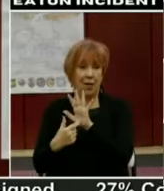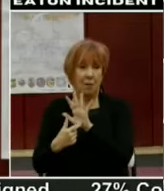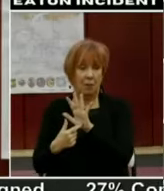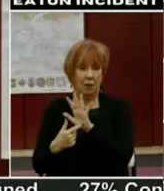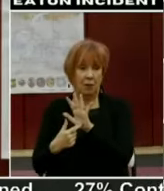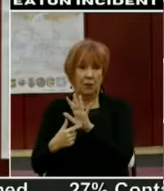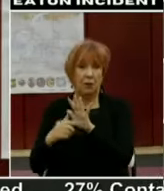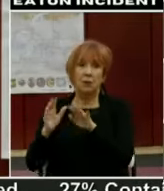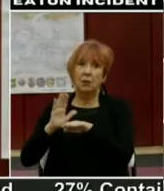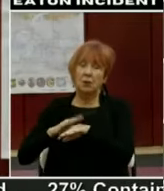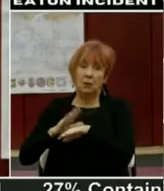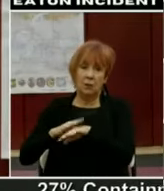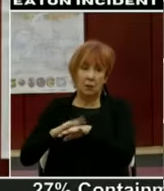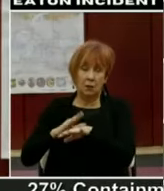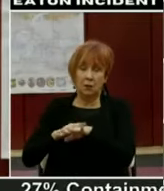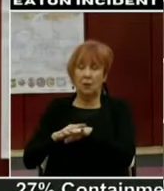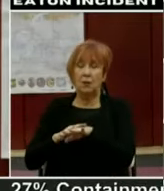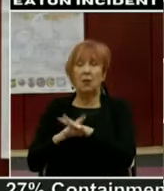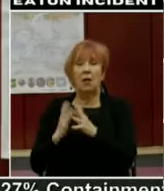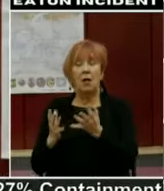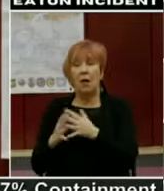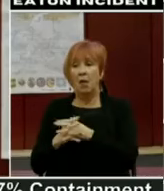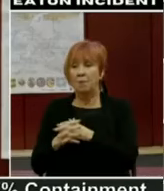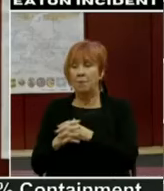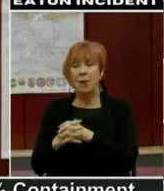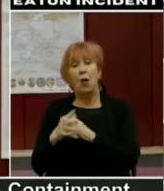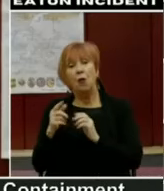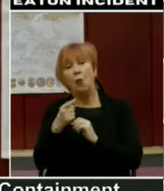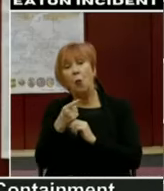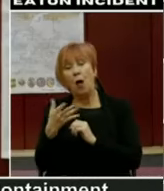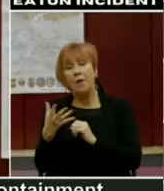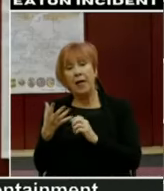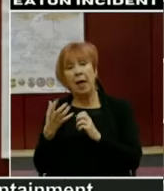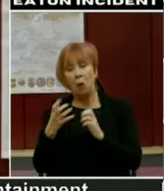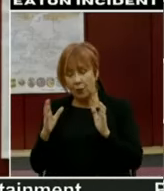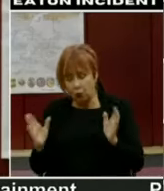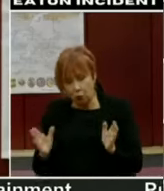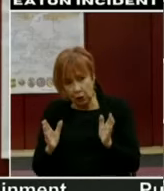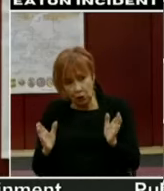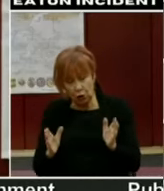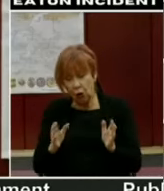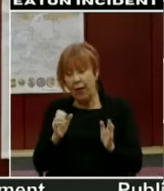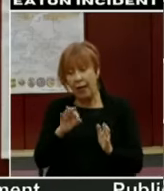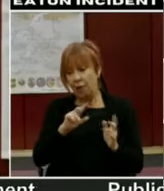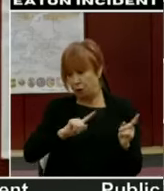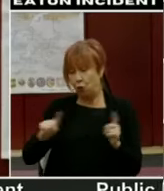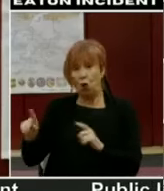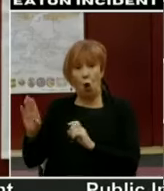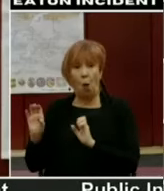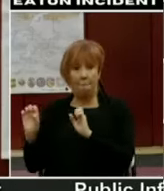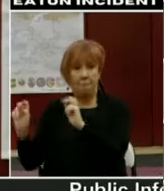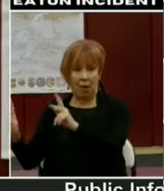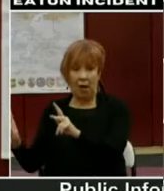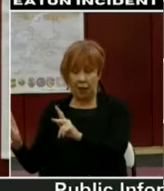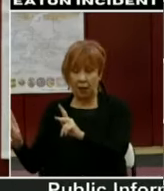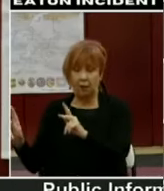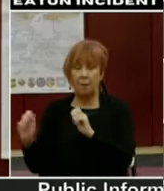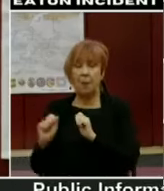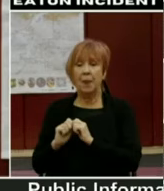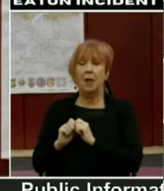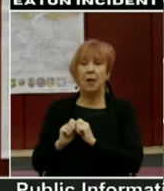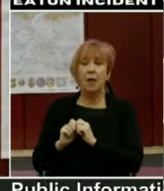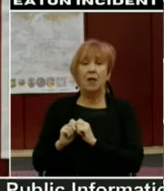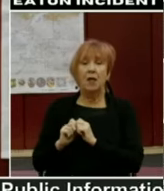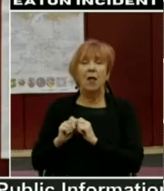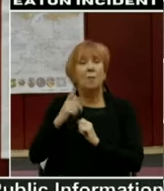that from so many of the speakers today. The one thing I'd like to urge is when you're going back, this ash is particularly toxic